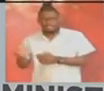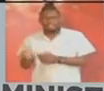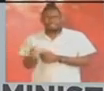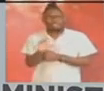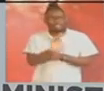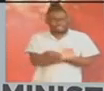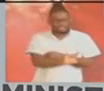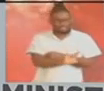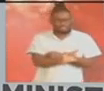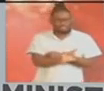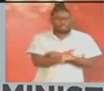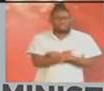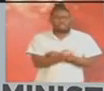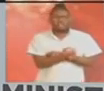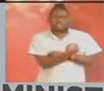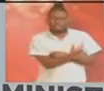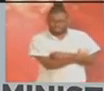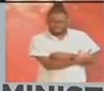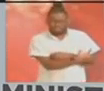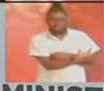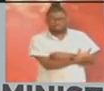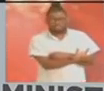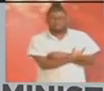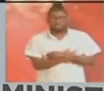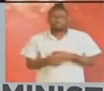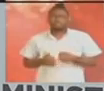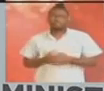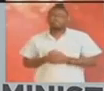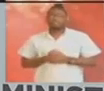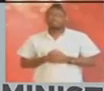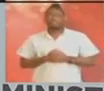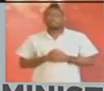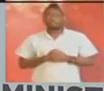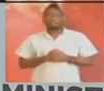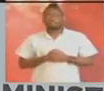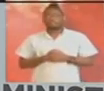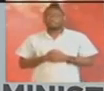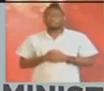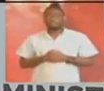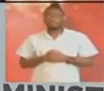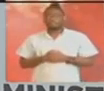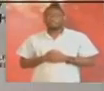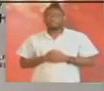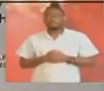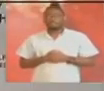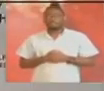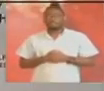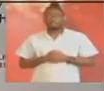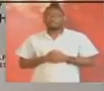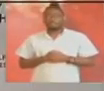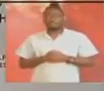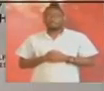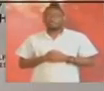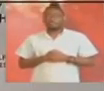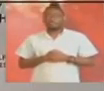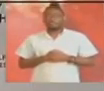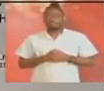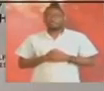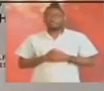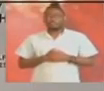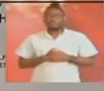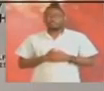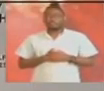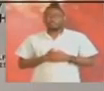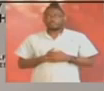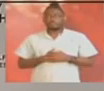Boko 11, and SMC 1 person. Al, that's my clinical update for this morning. Thank you very much. Let